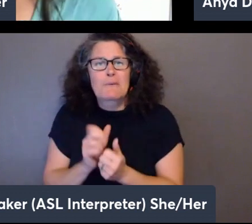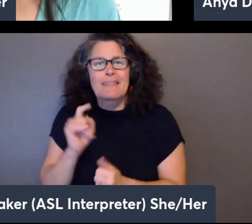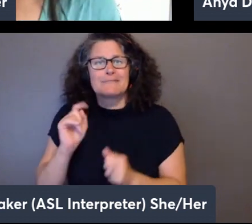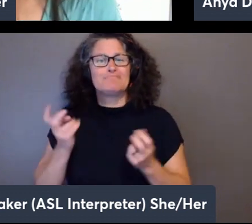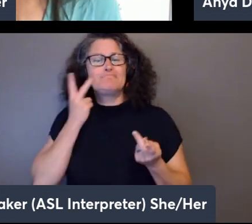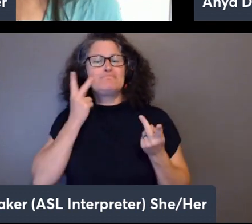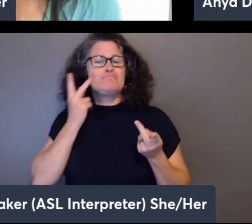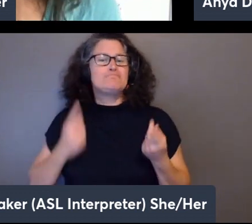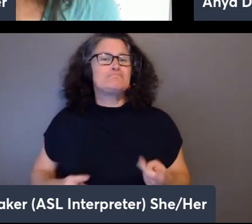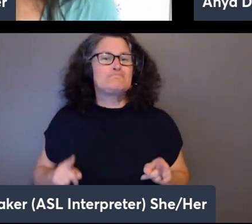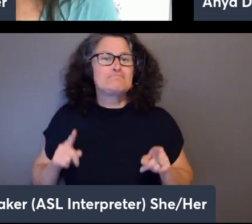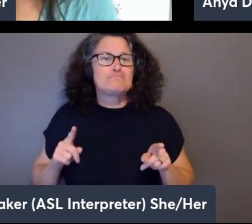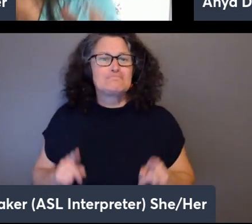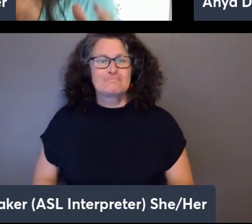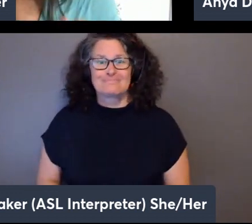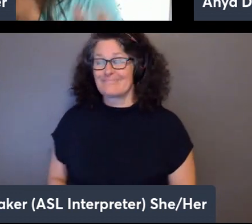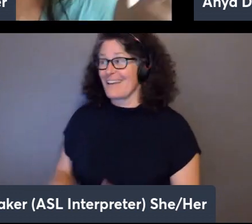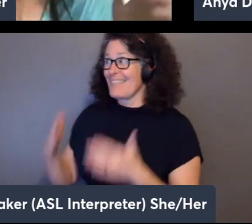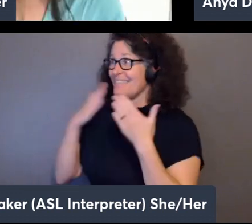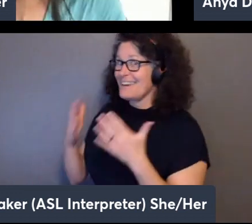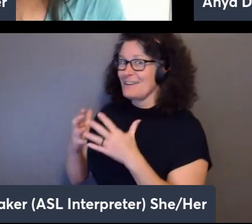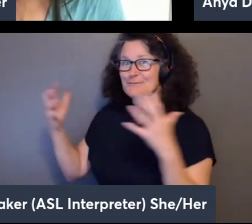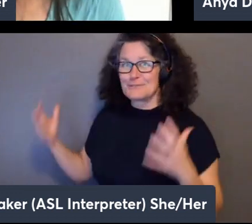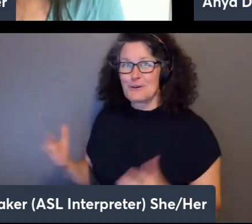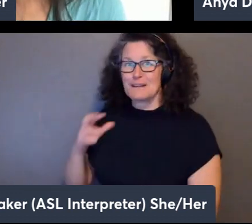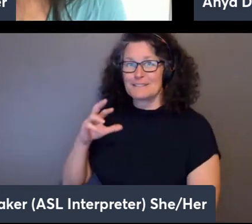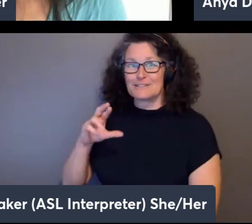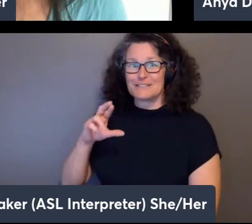Well, yeah. Thank you so much, Ravi,